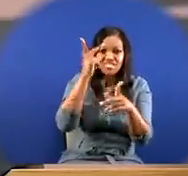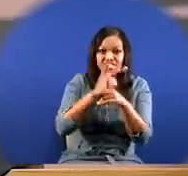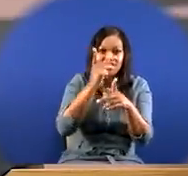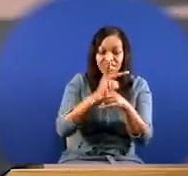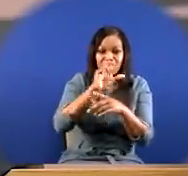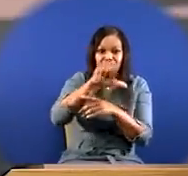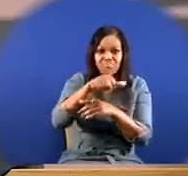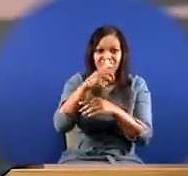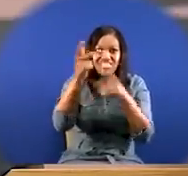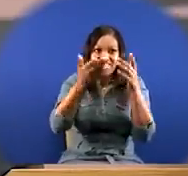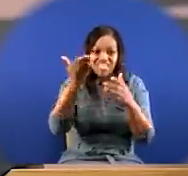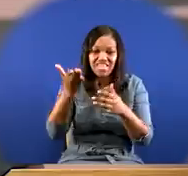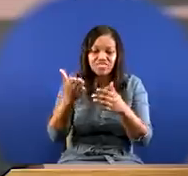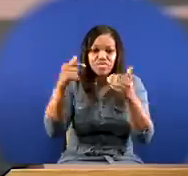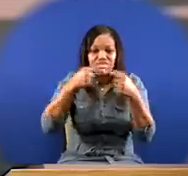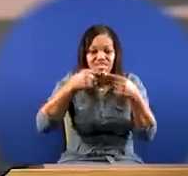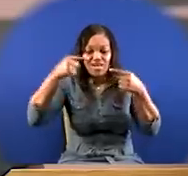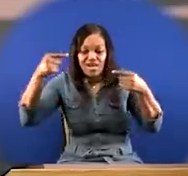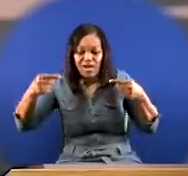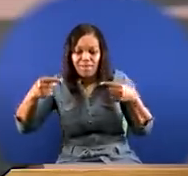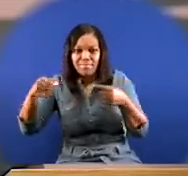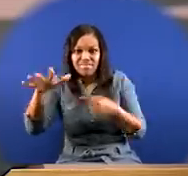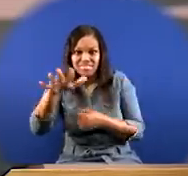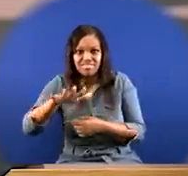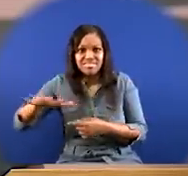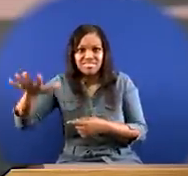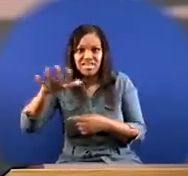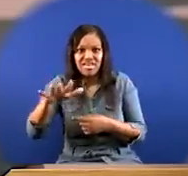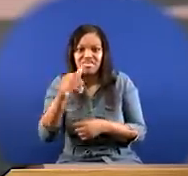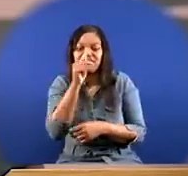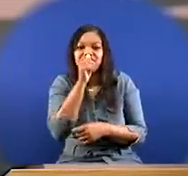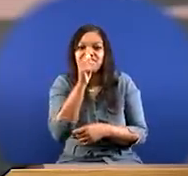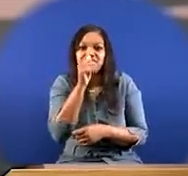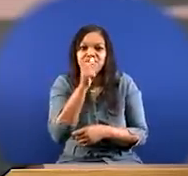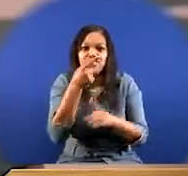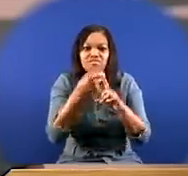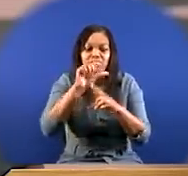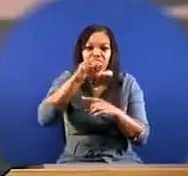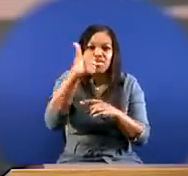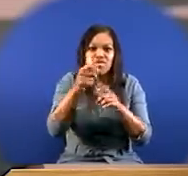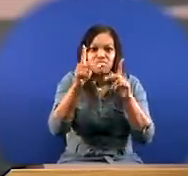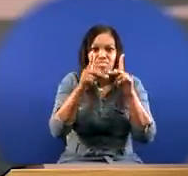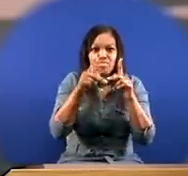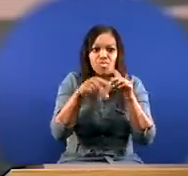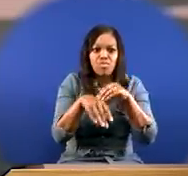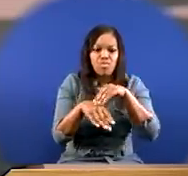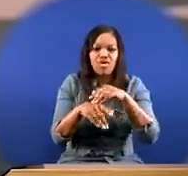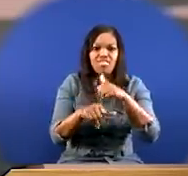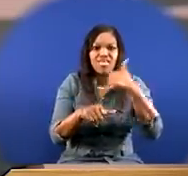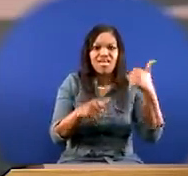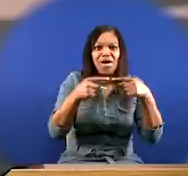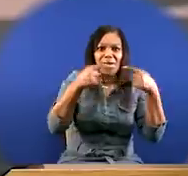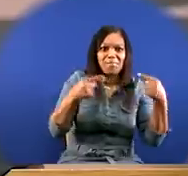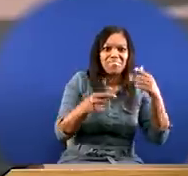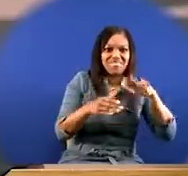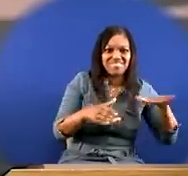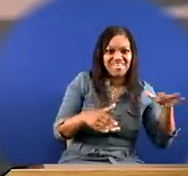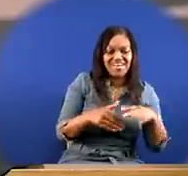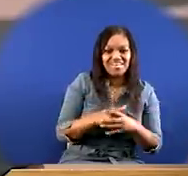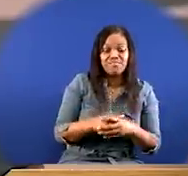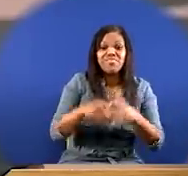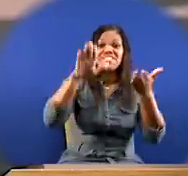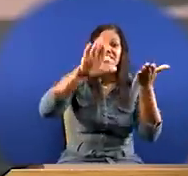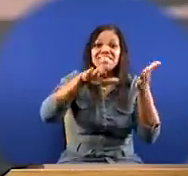other side of it secret from all those on the outside. By the death